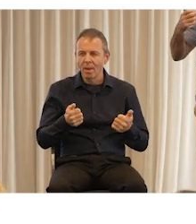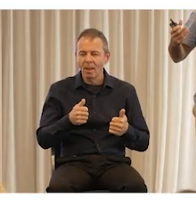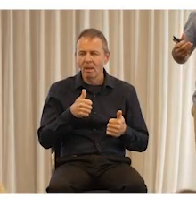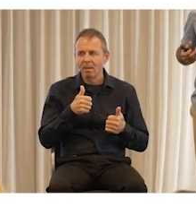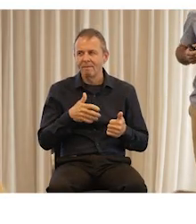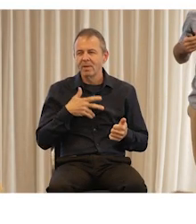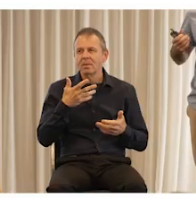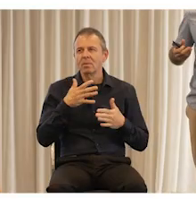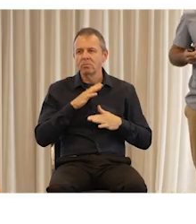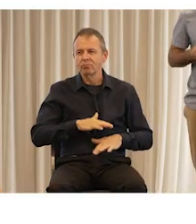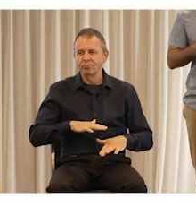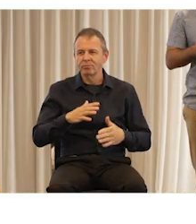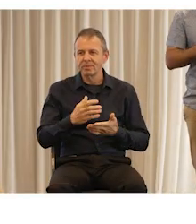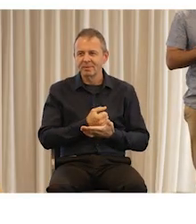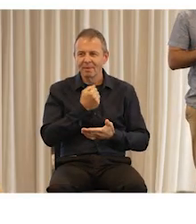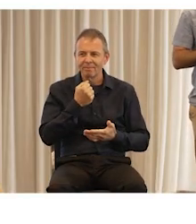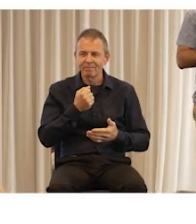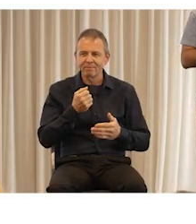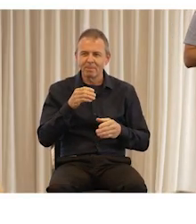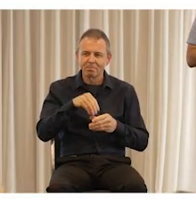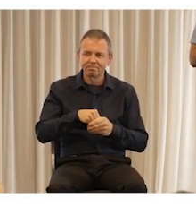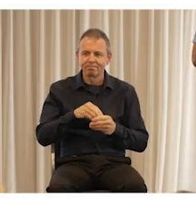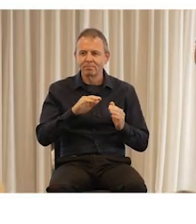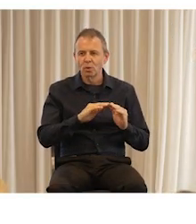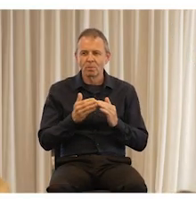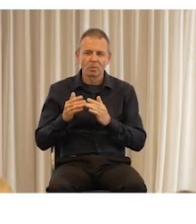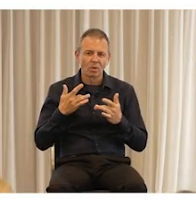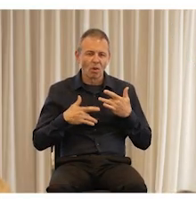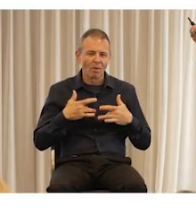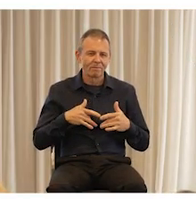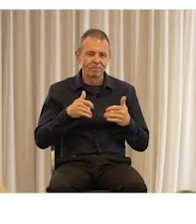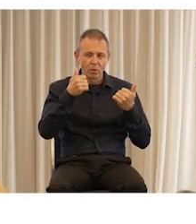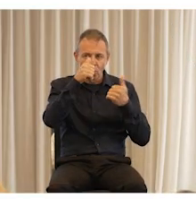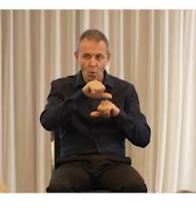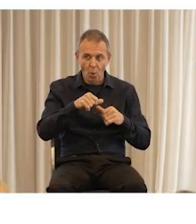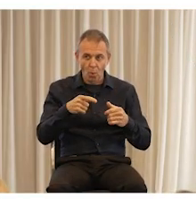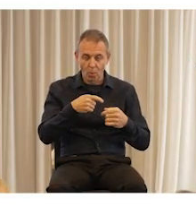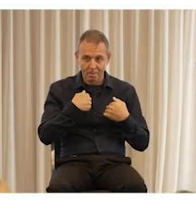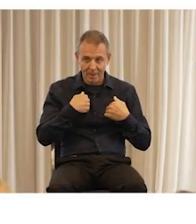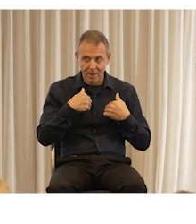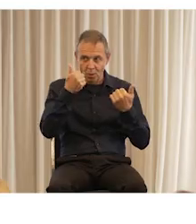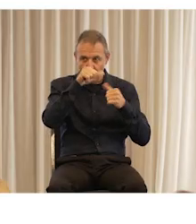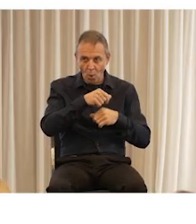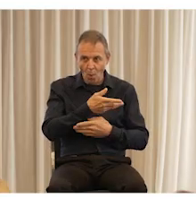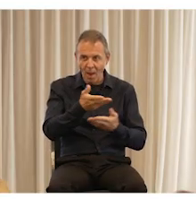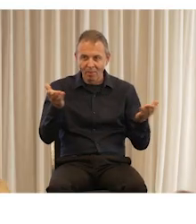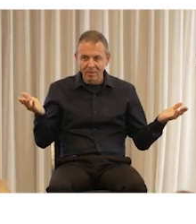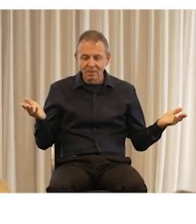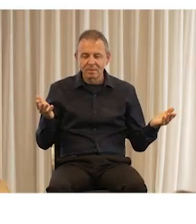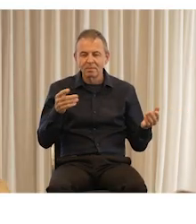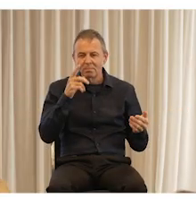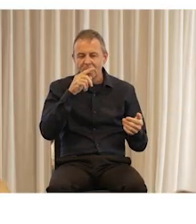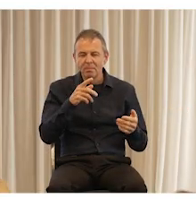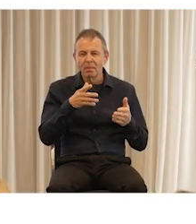and strategy around feeling safe and a part of community life. To be known and know others is something that